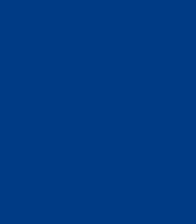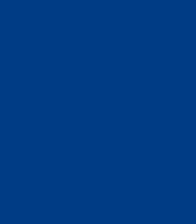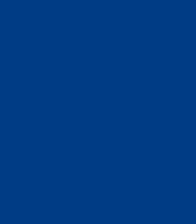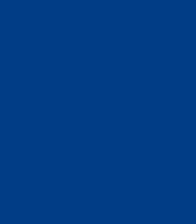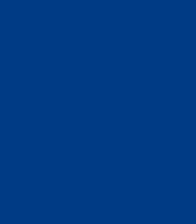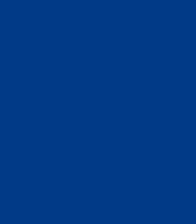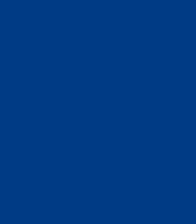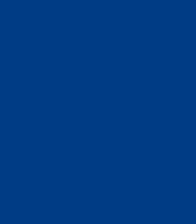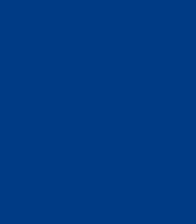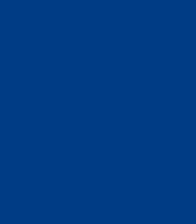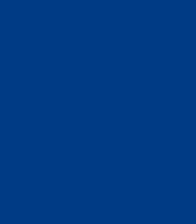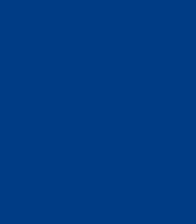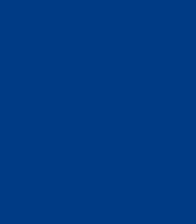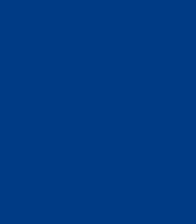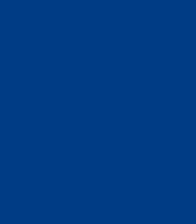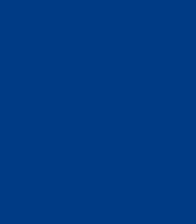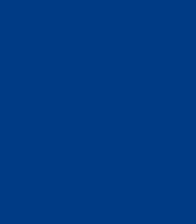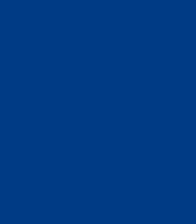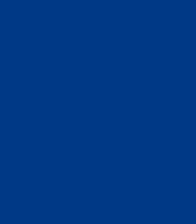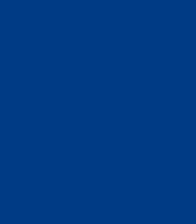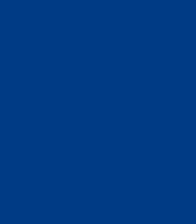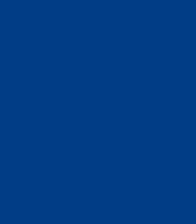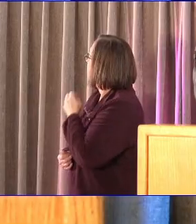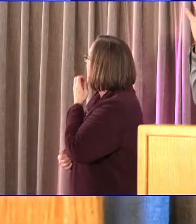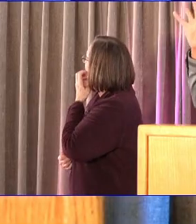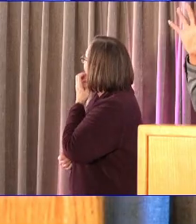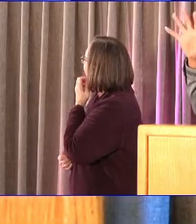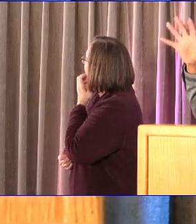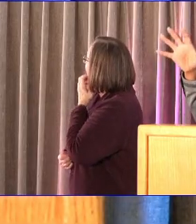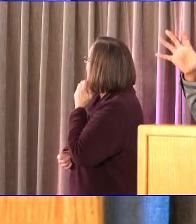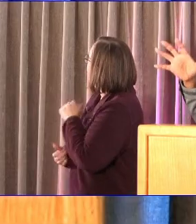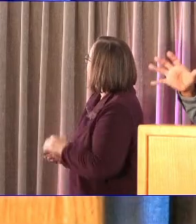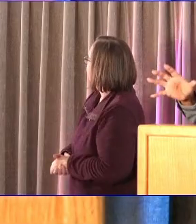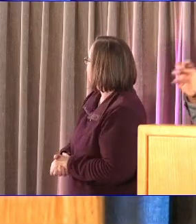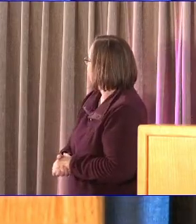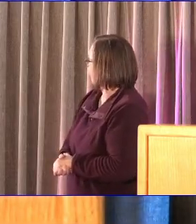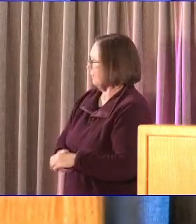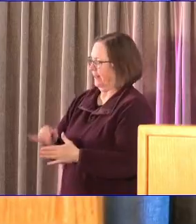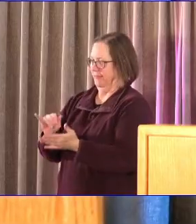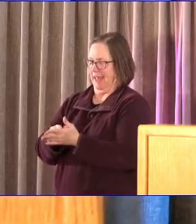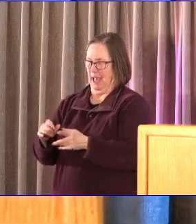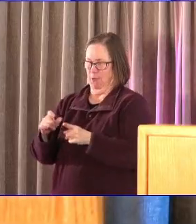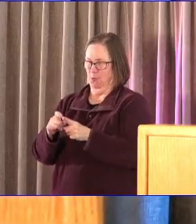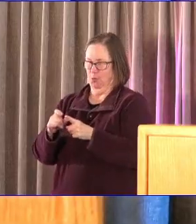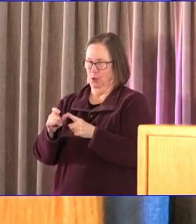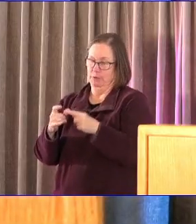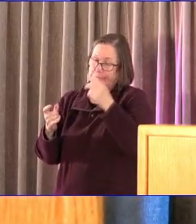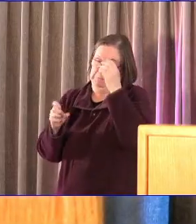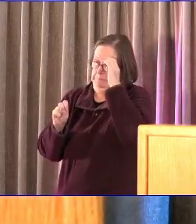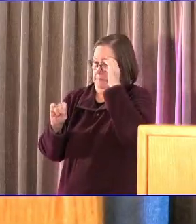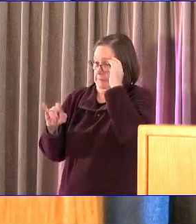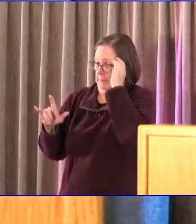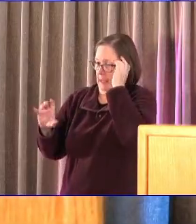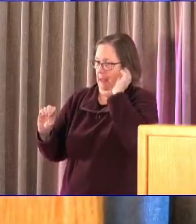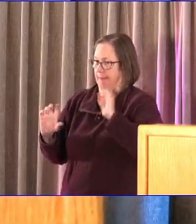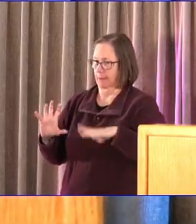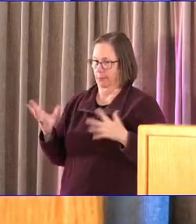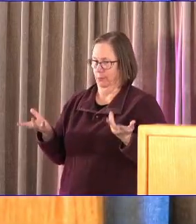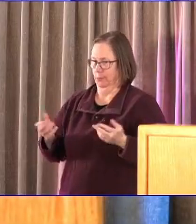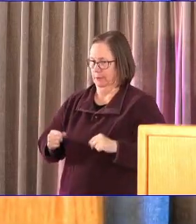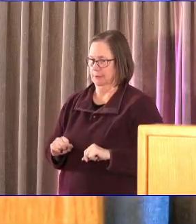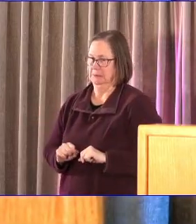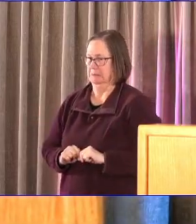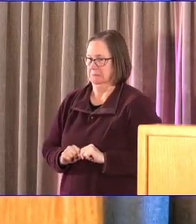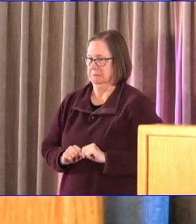the space for how we can actually do and control and engage in our work. I'm thinking about silos very broadly, but we know it can also appear within